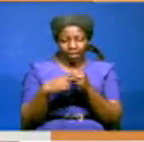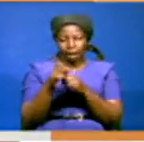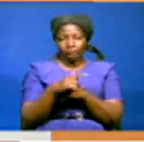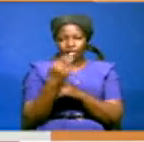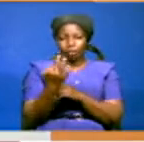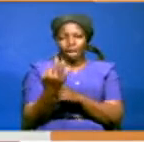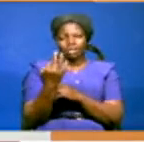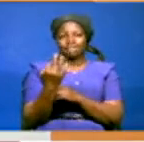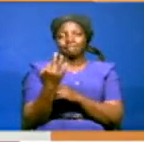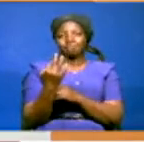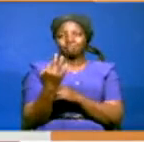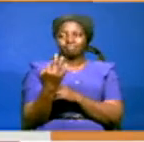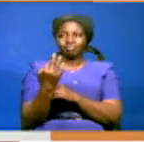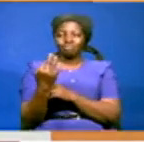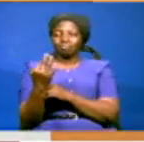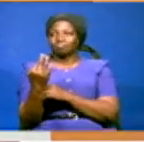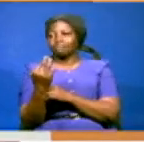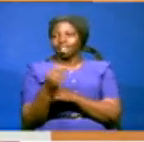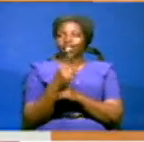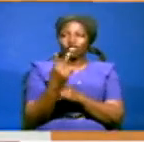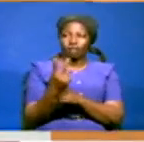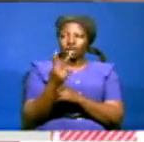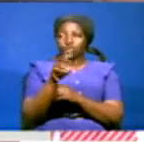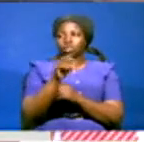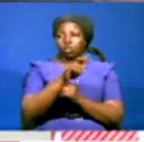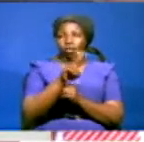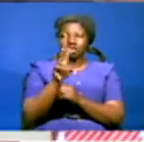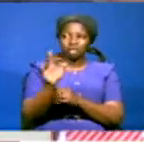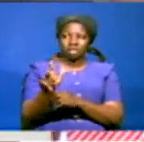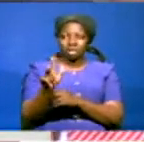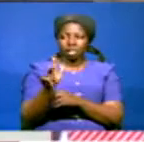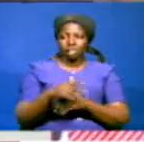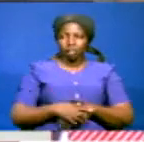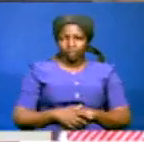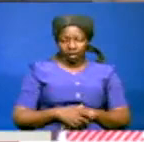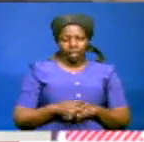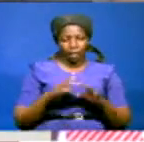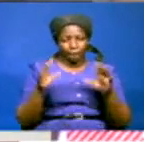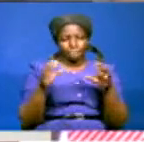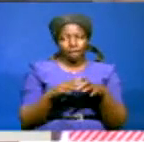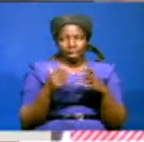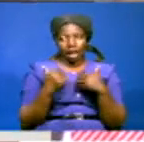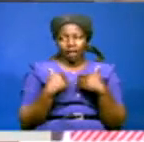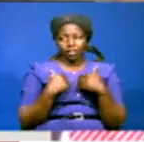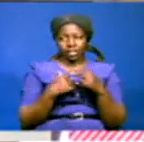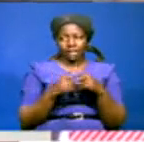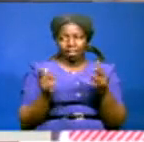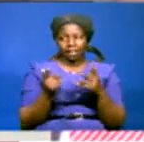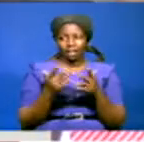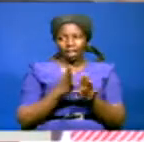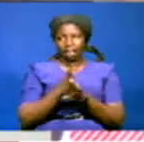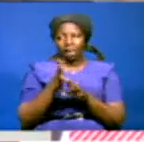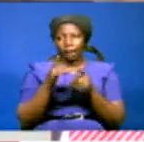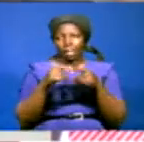27th of February 2023 for further directions. Chama kimeanza kukumbuka vijana. Lakini ninashangaa